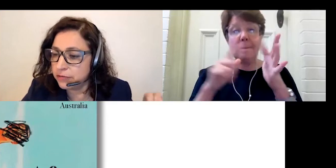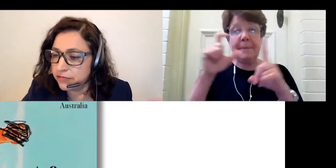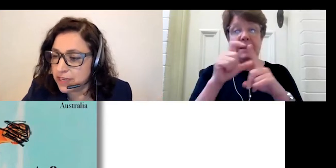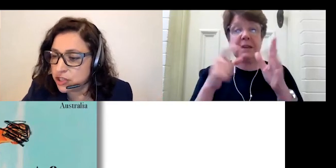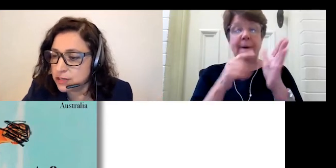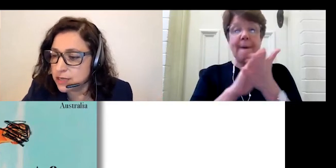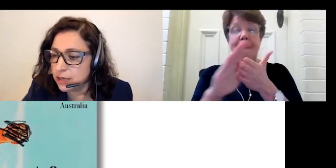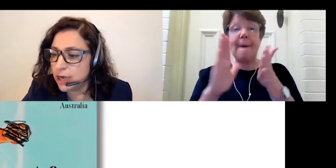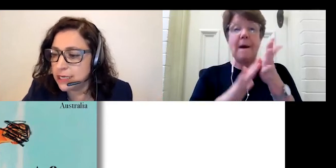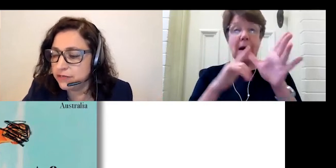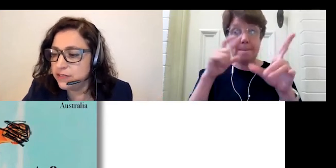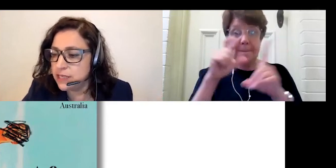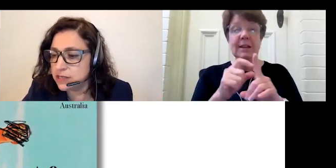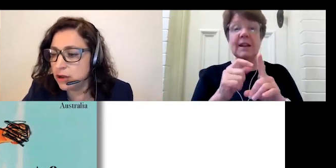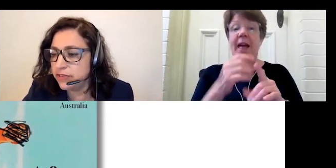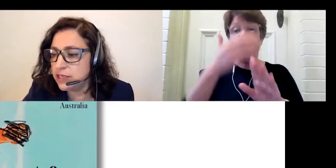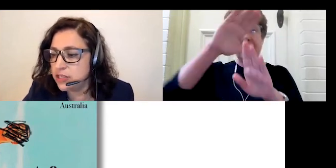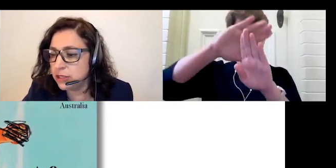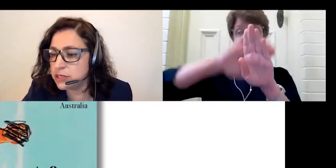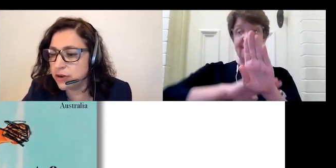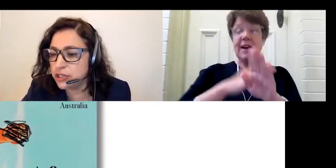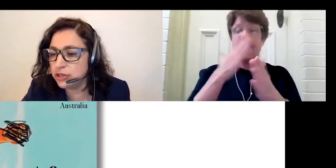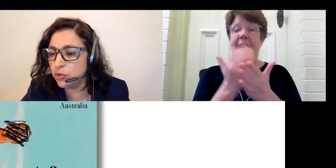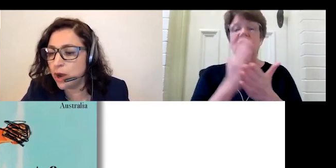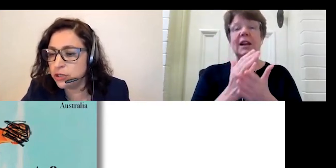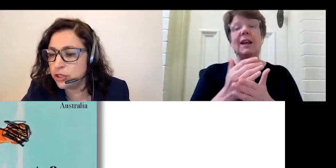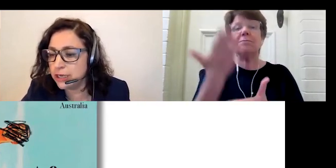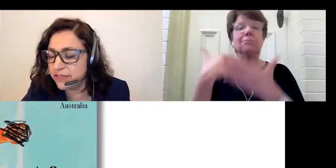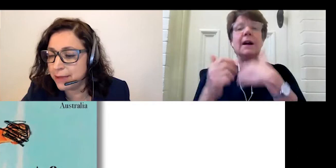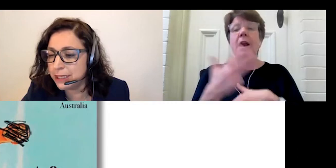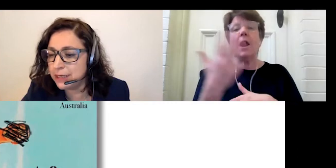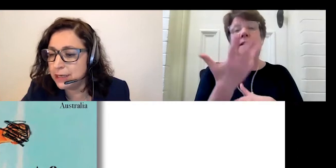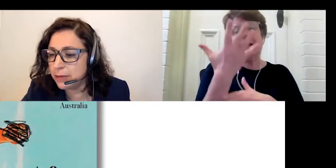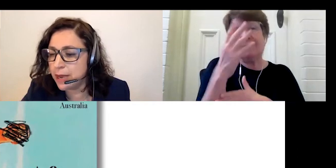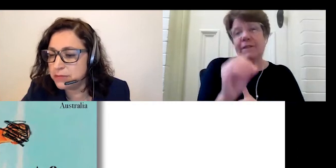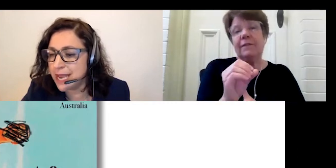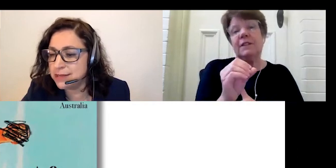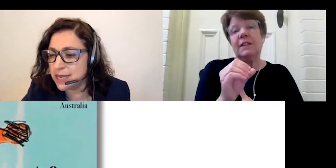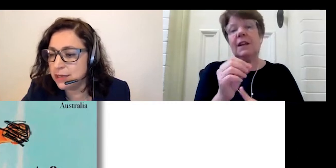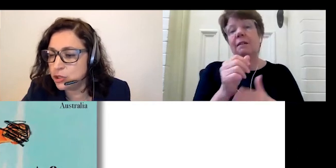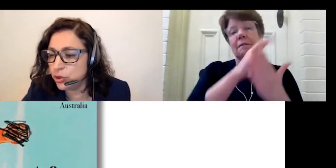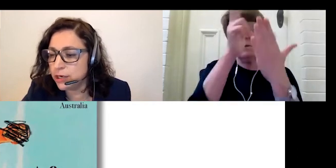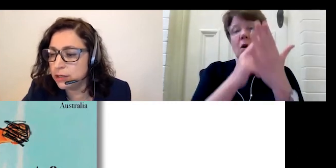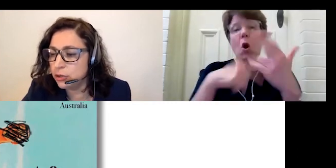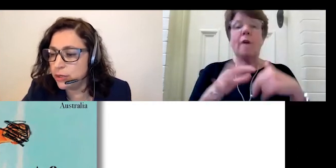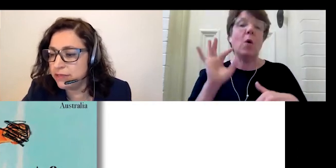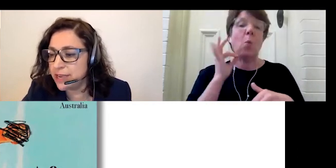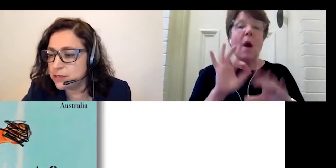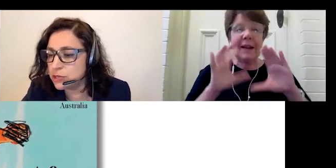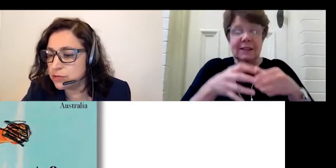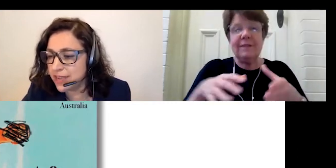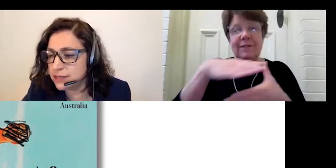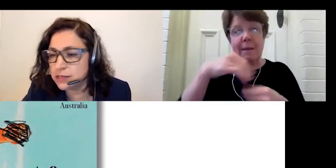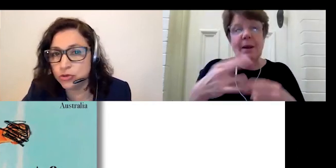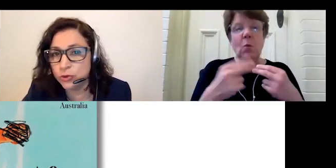cover features a 1950s style vintage illustration of a white nuclear family, a mom, dad, son and daughter, with their